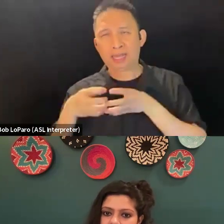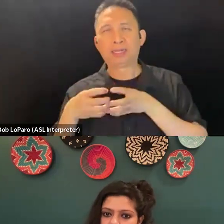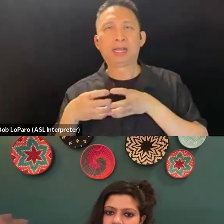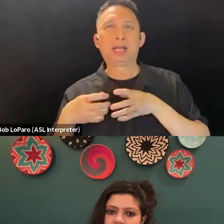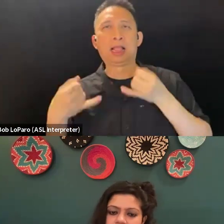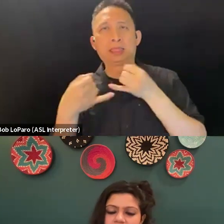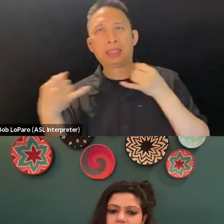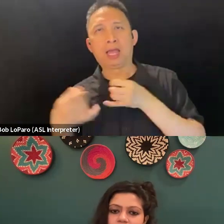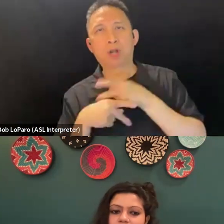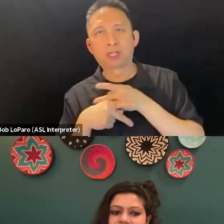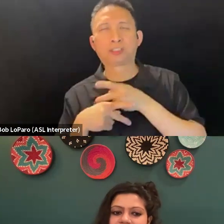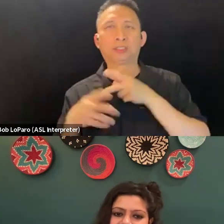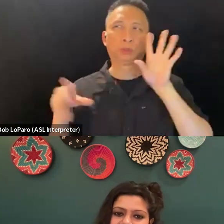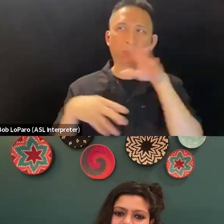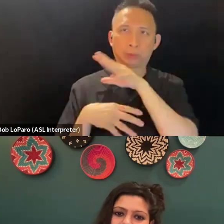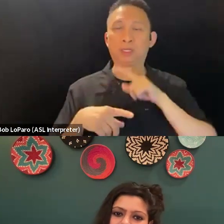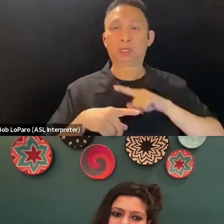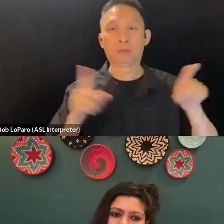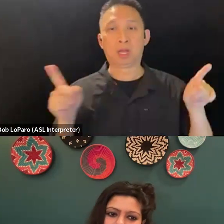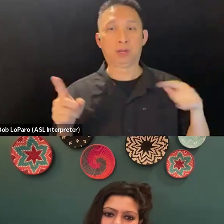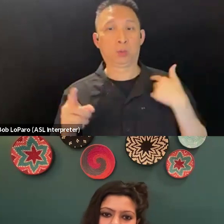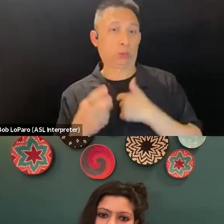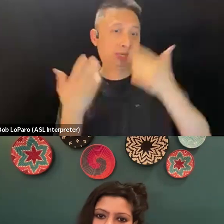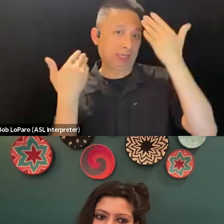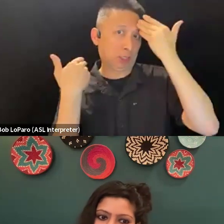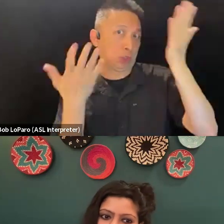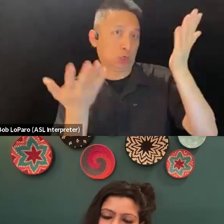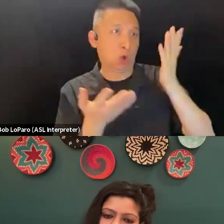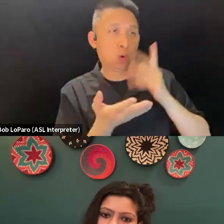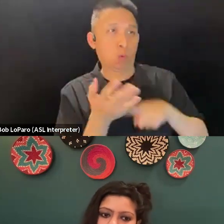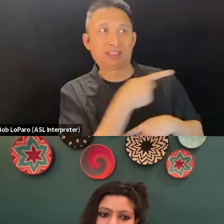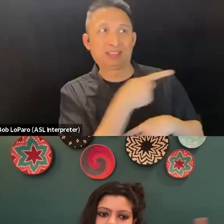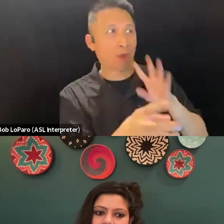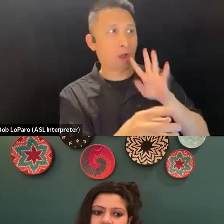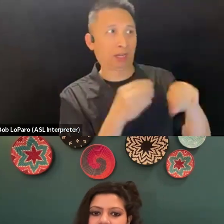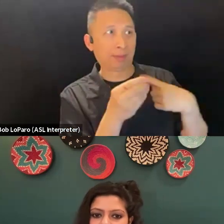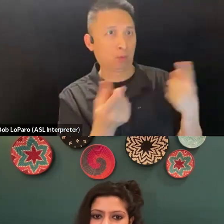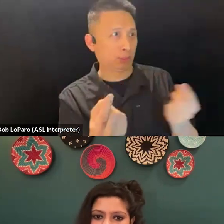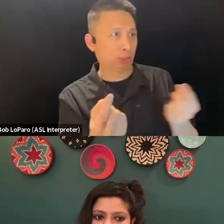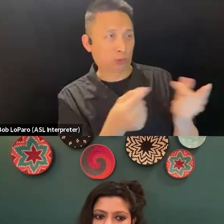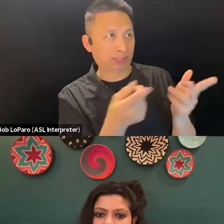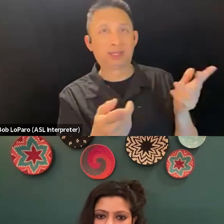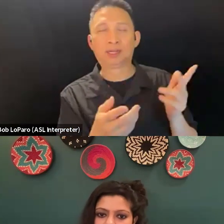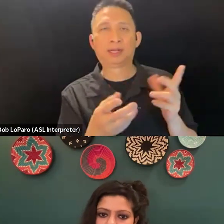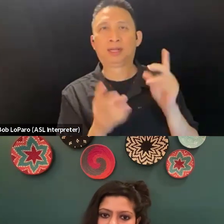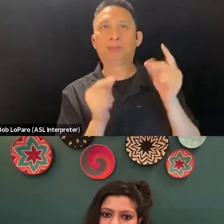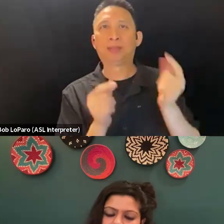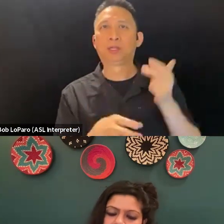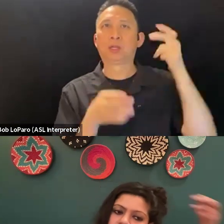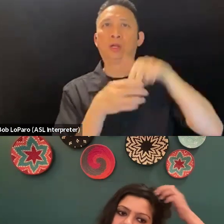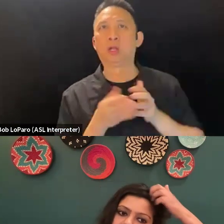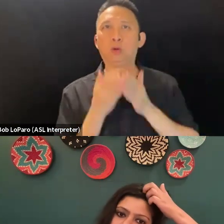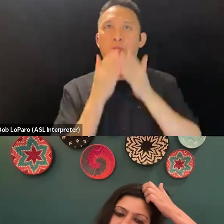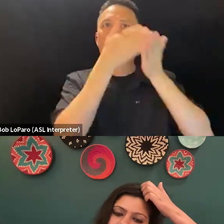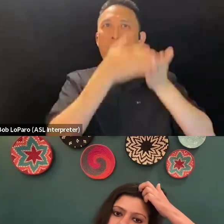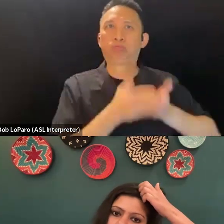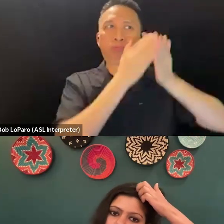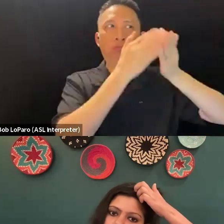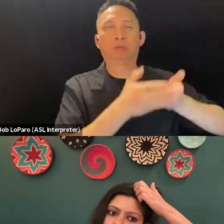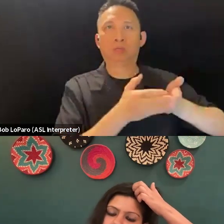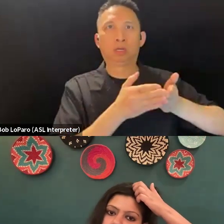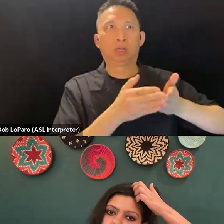kind of develop the stamina creatively, that it'll be a slow burn, slow drip process